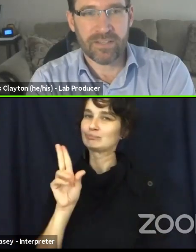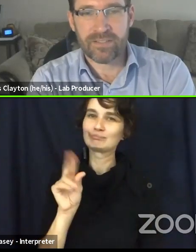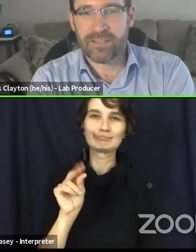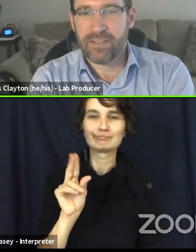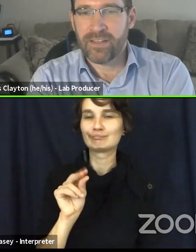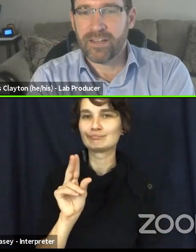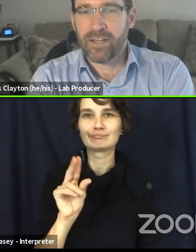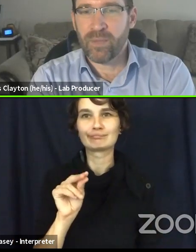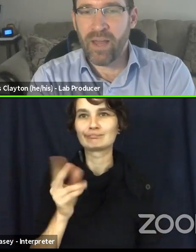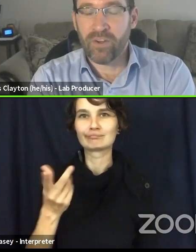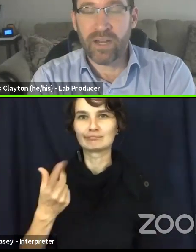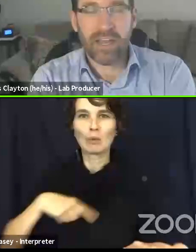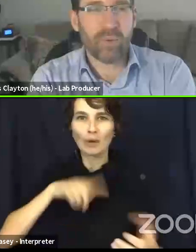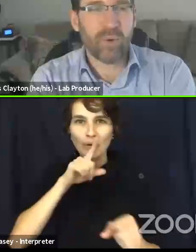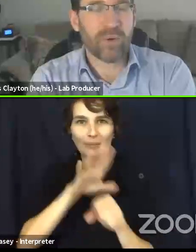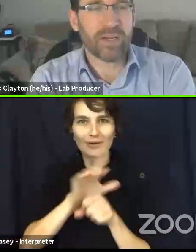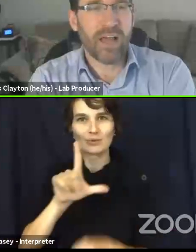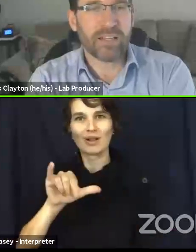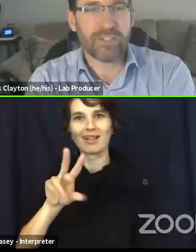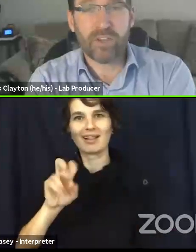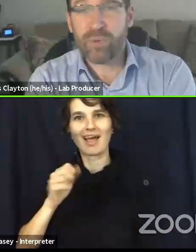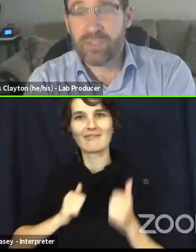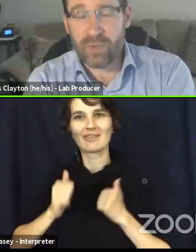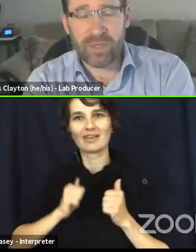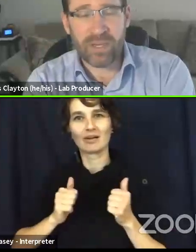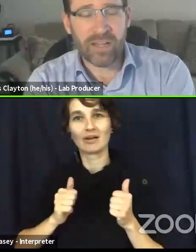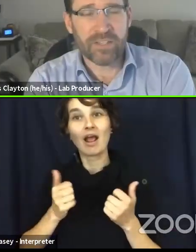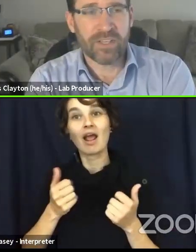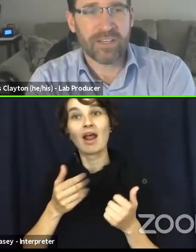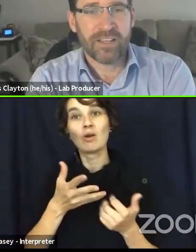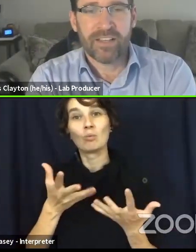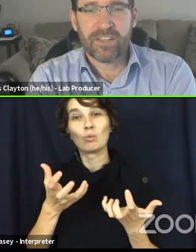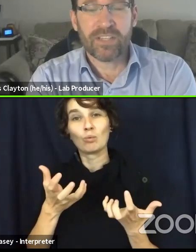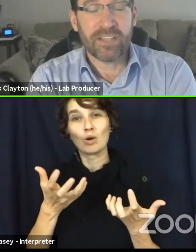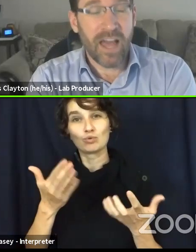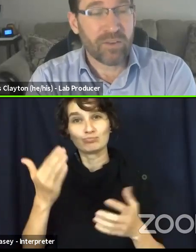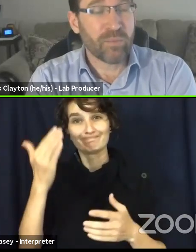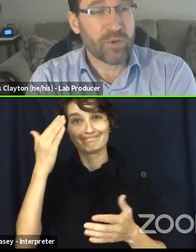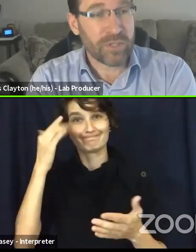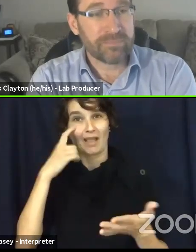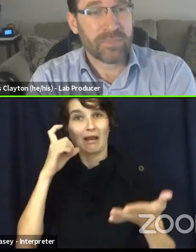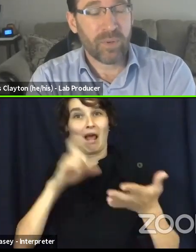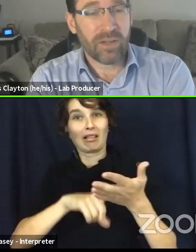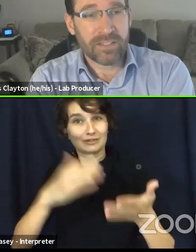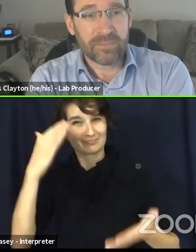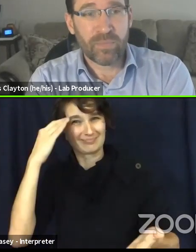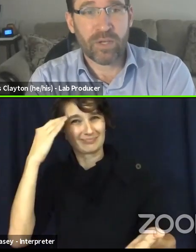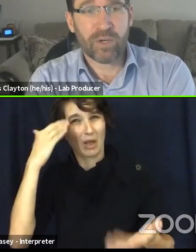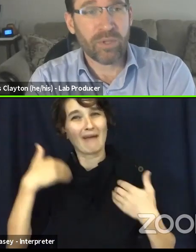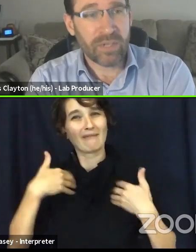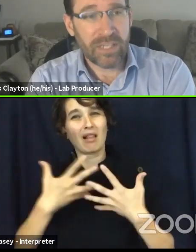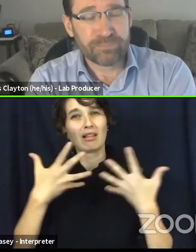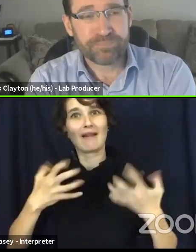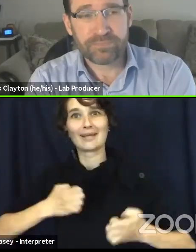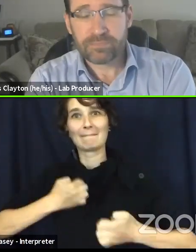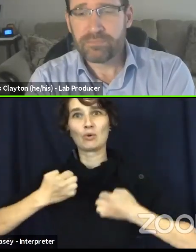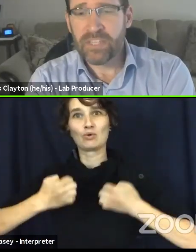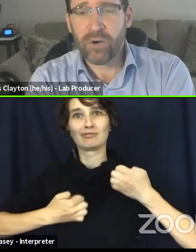committed to this either. And we want to acknowledge, all three of us want to acknowledge, that there's a lot of emotion going on in our